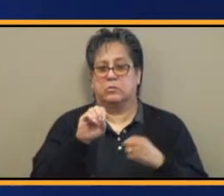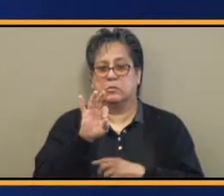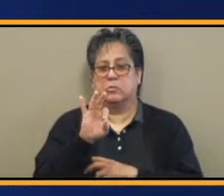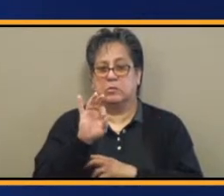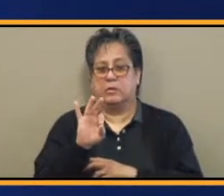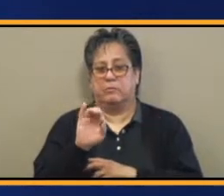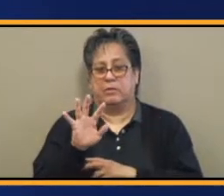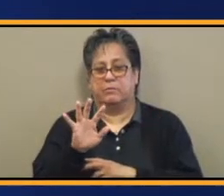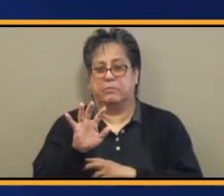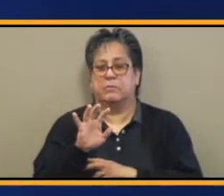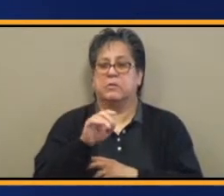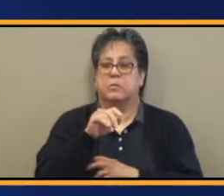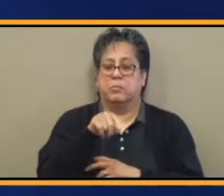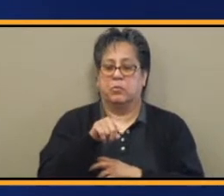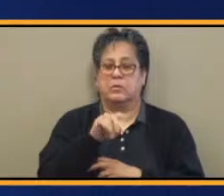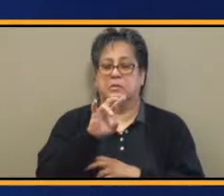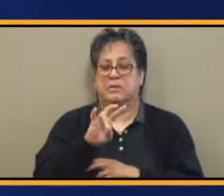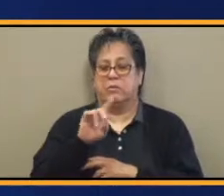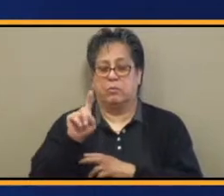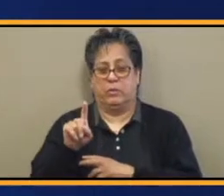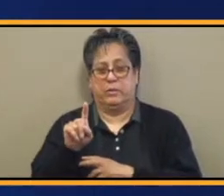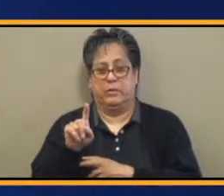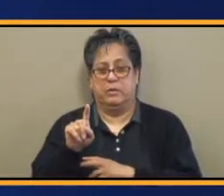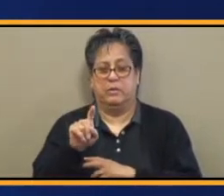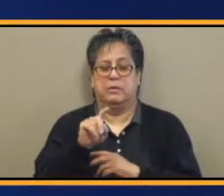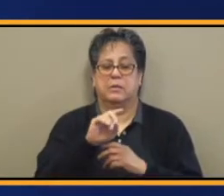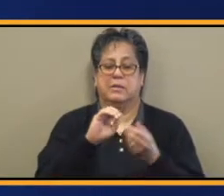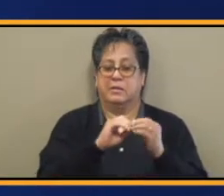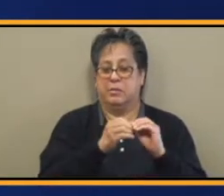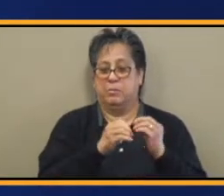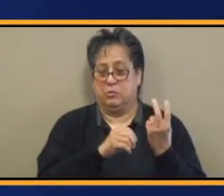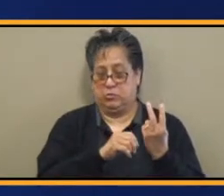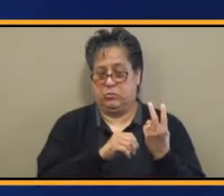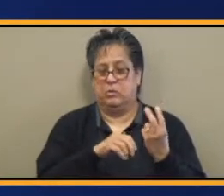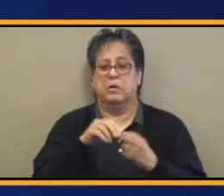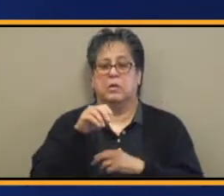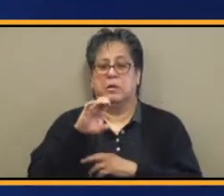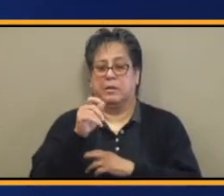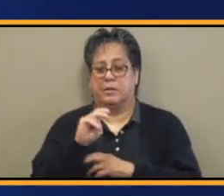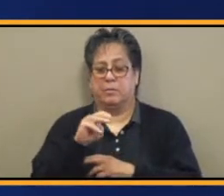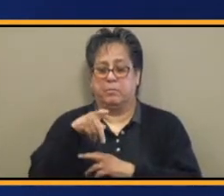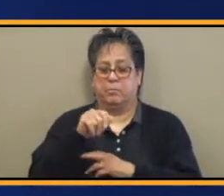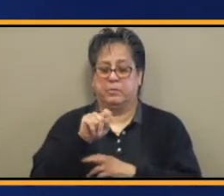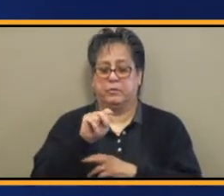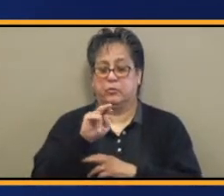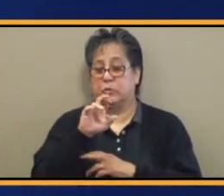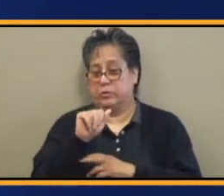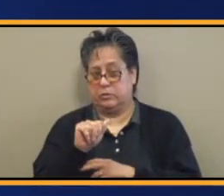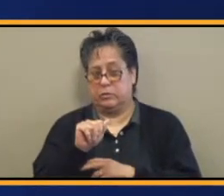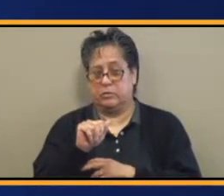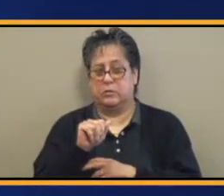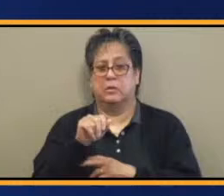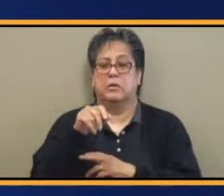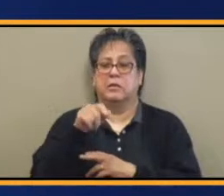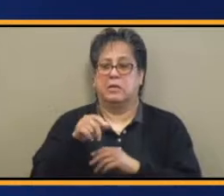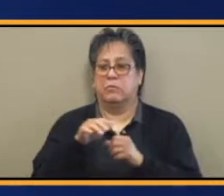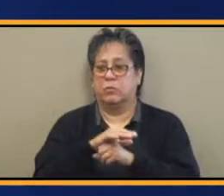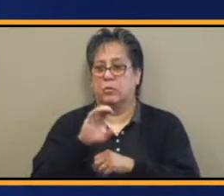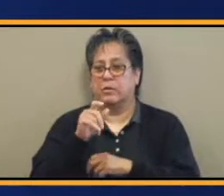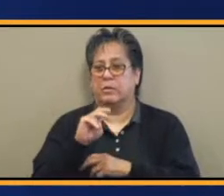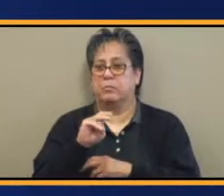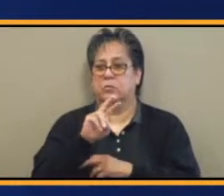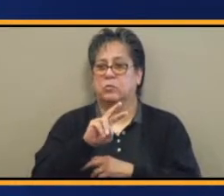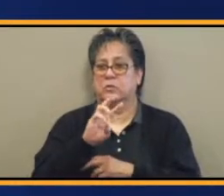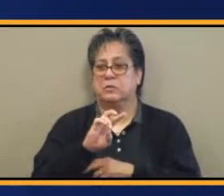22-1026-12095, under 551.071. Executive Session Item 2, Claim of Patricia Monreal Polk, Claim 261,